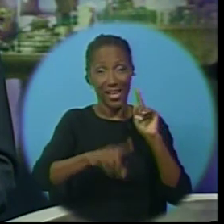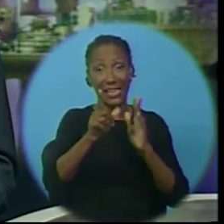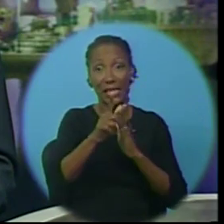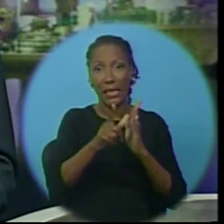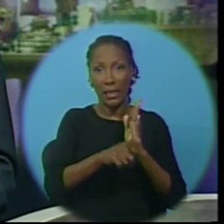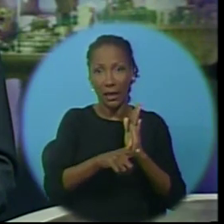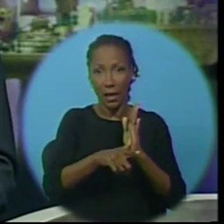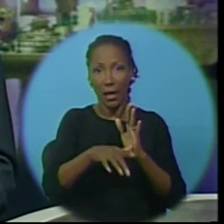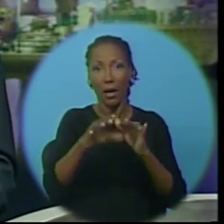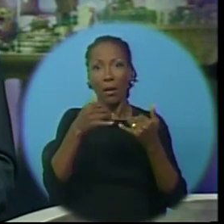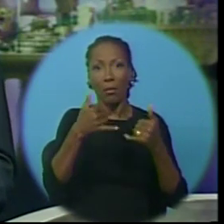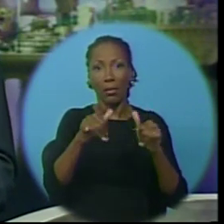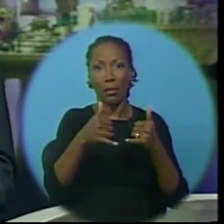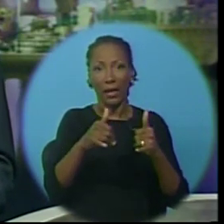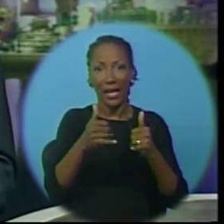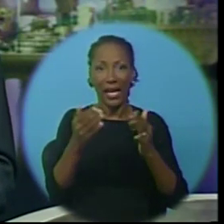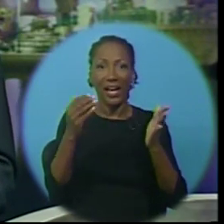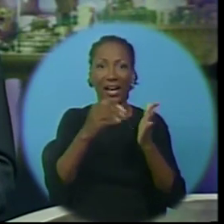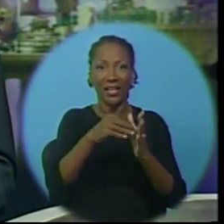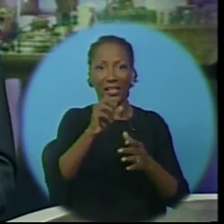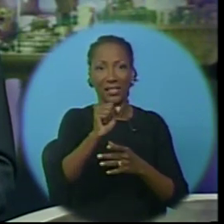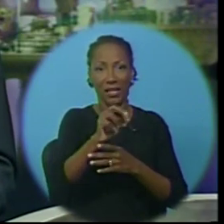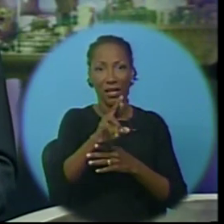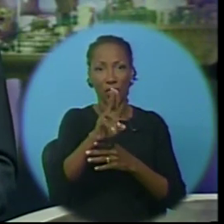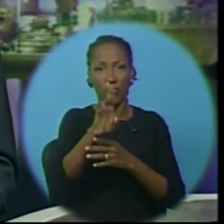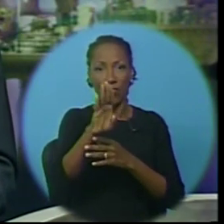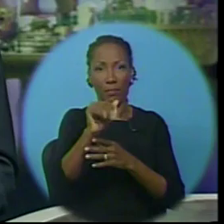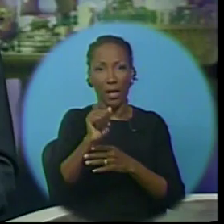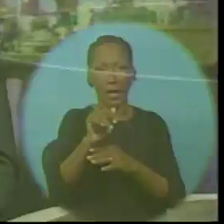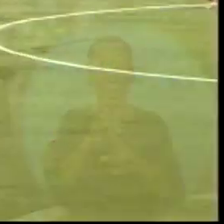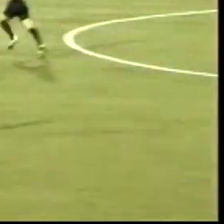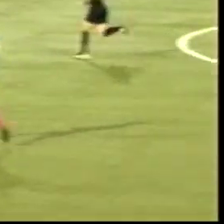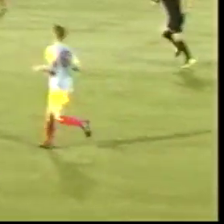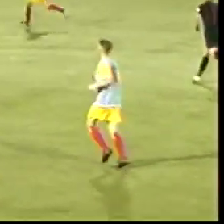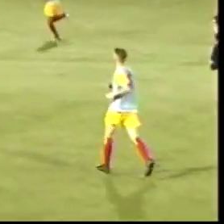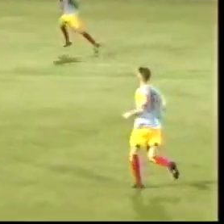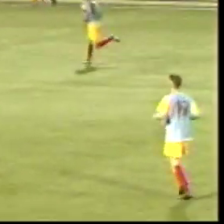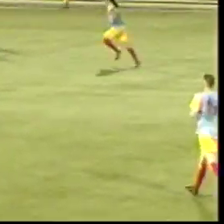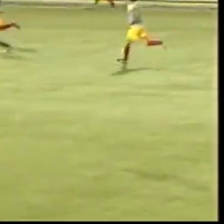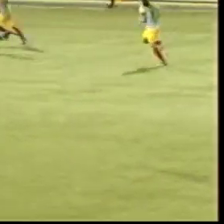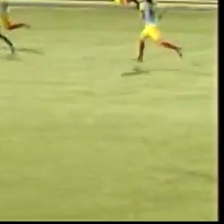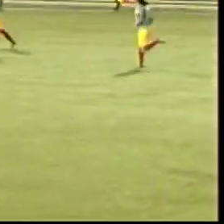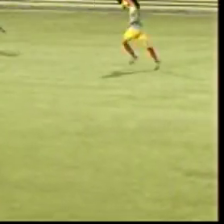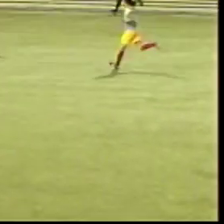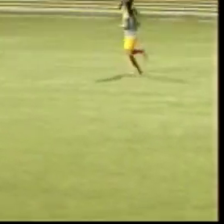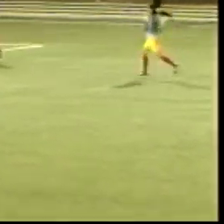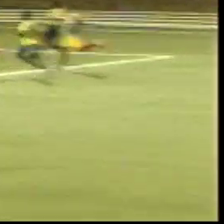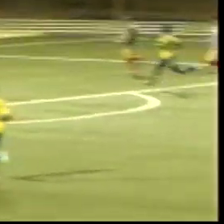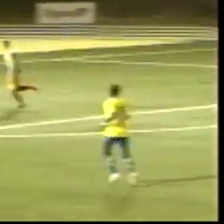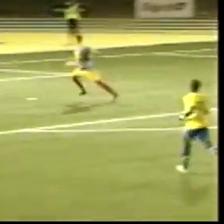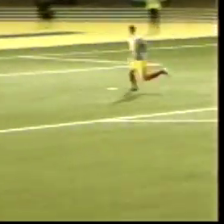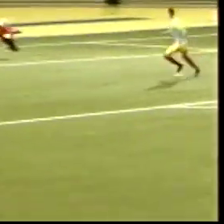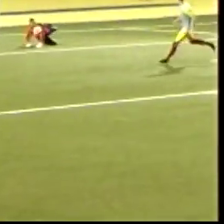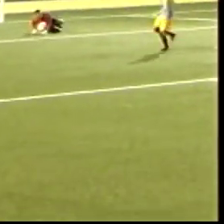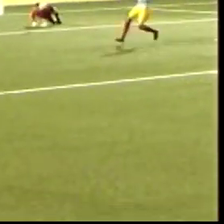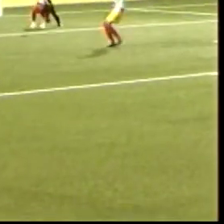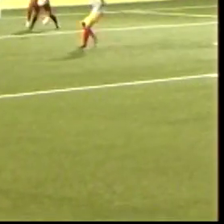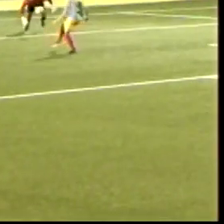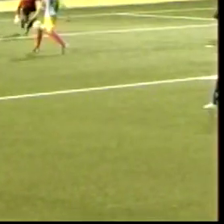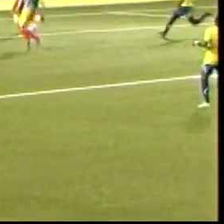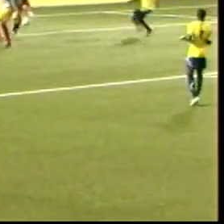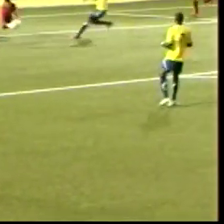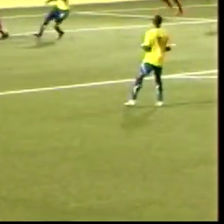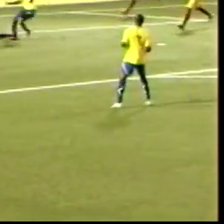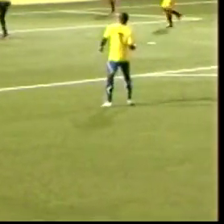of qualifiers against Aruba. This was earlier this month. The sanction handed down by the FIFA Disciplinary Committee relates to